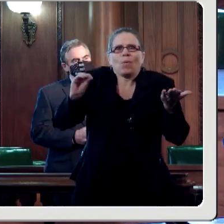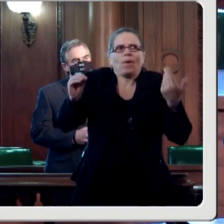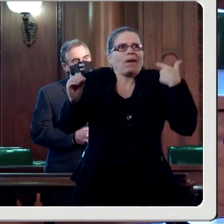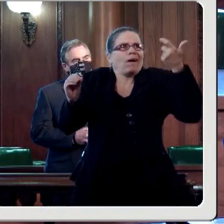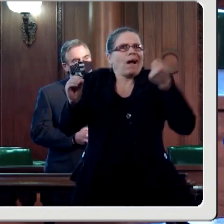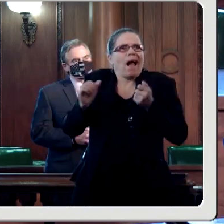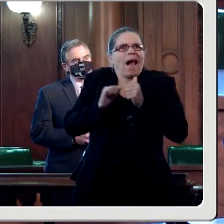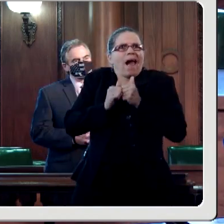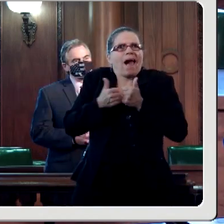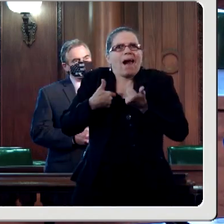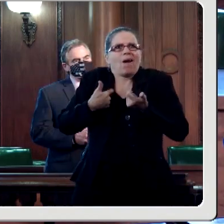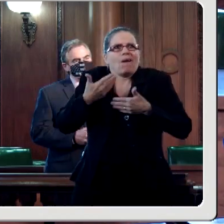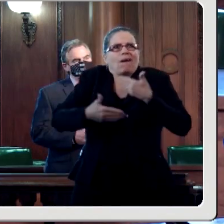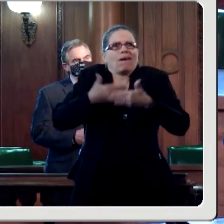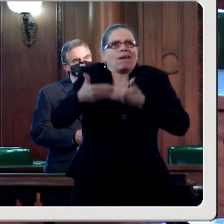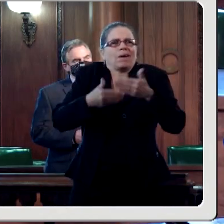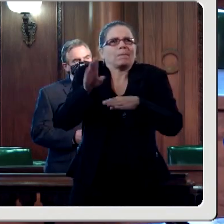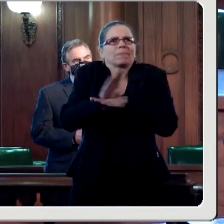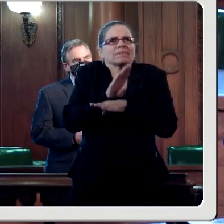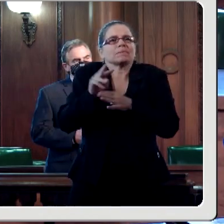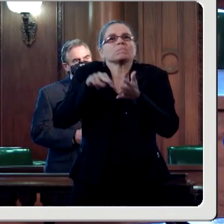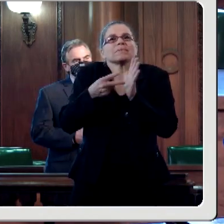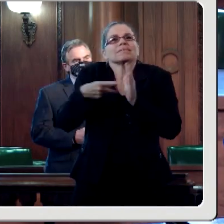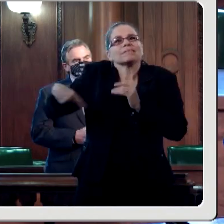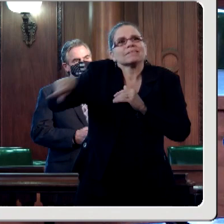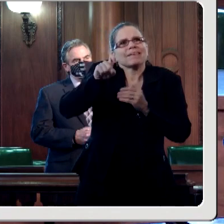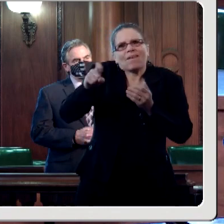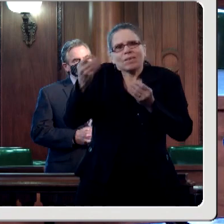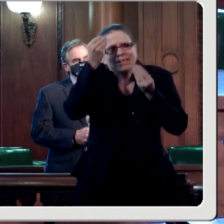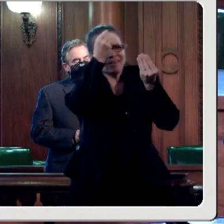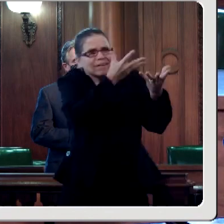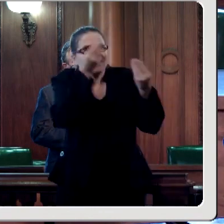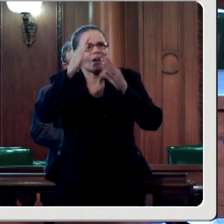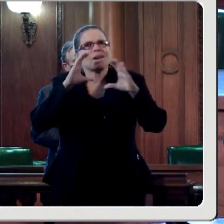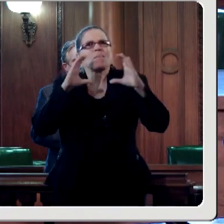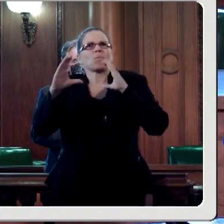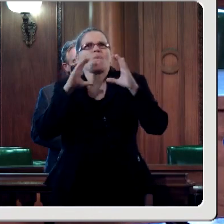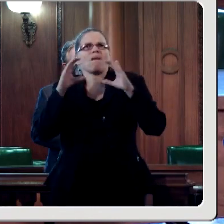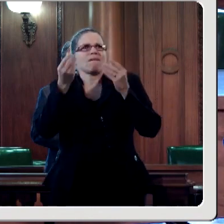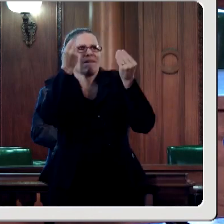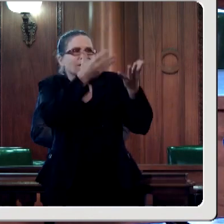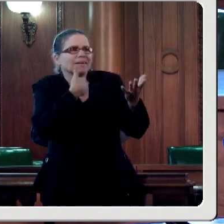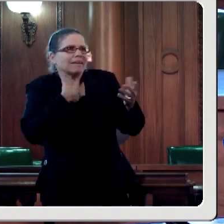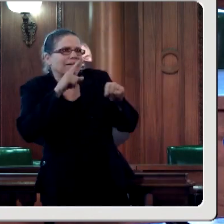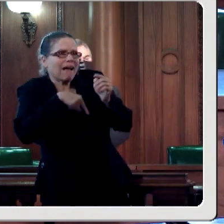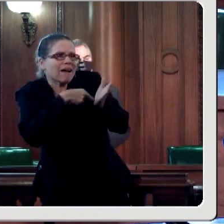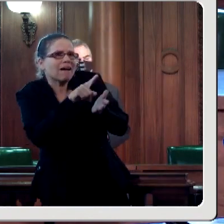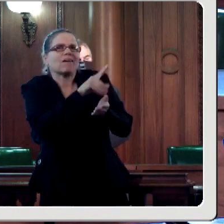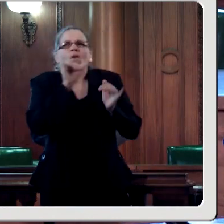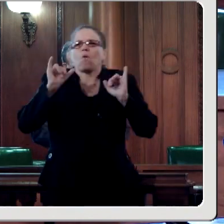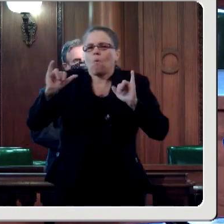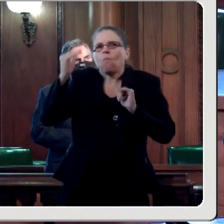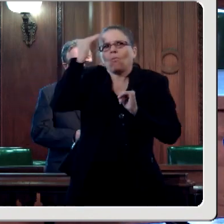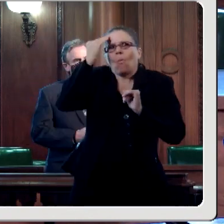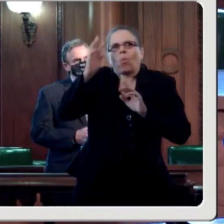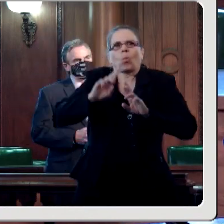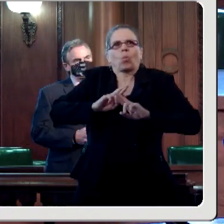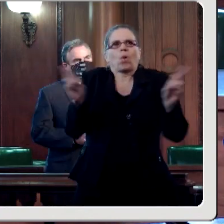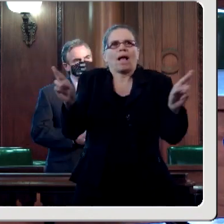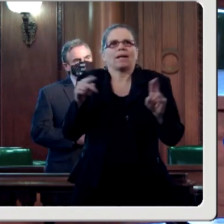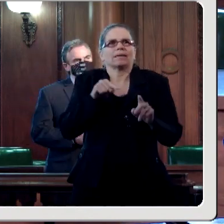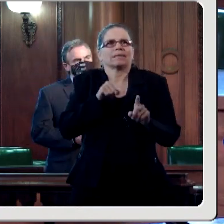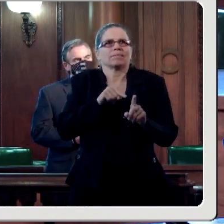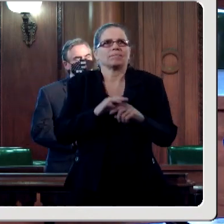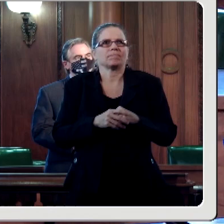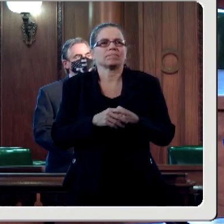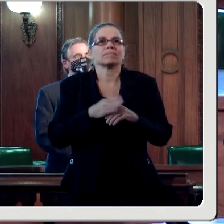there's clearly a sense that if they're, the whole purpose of these programs is to keep